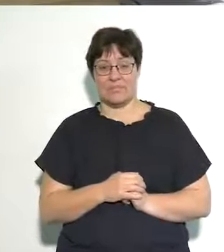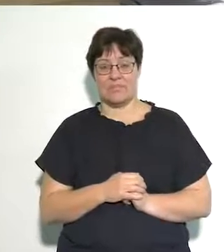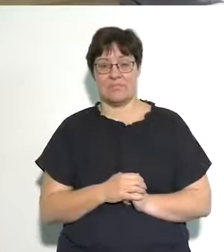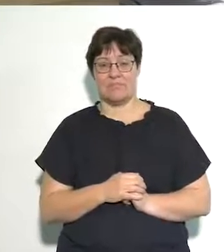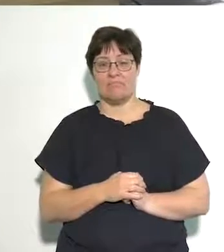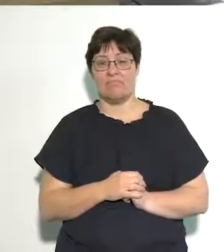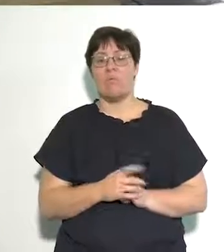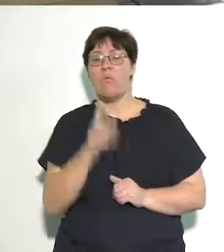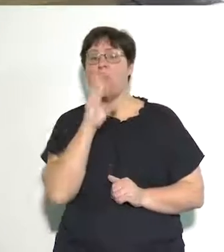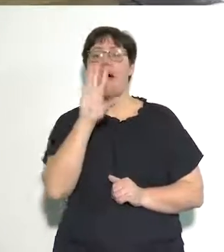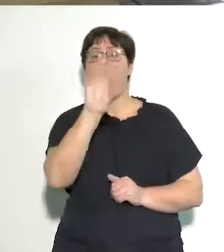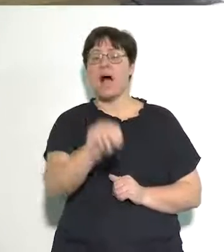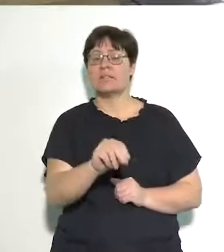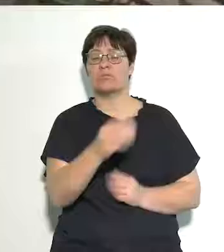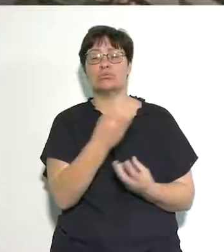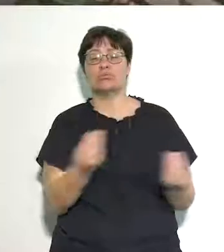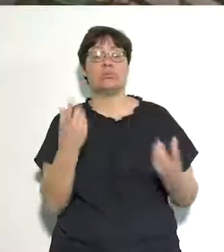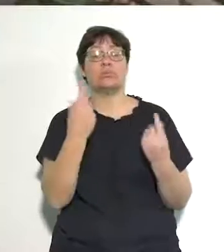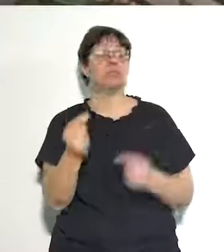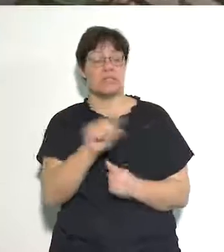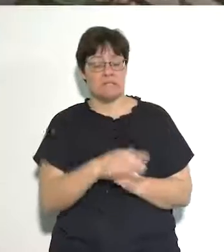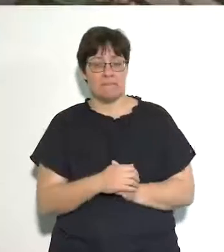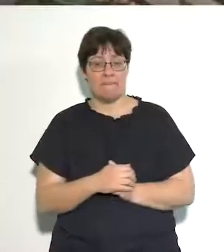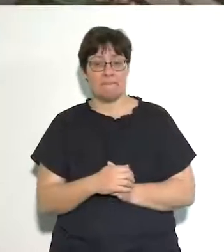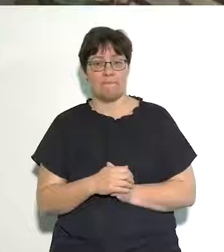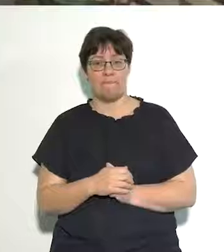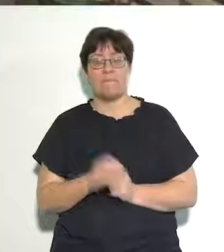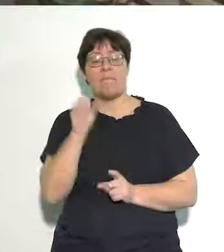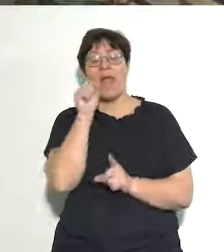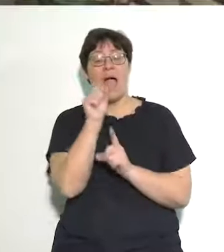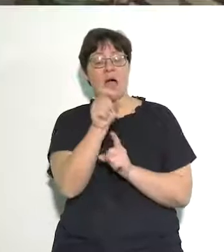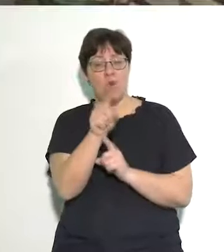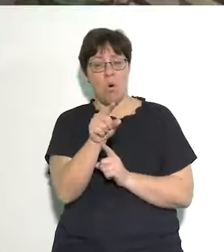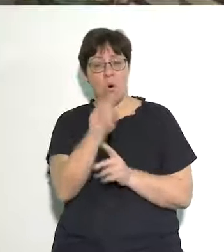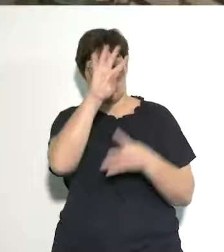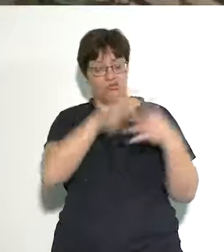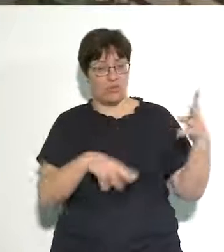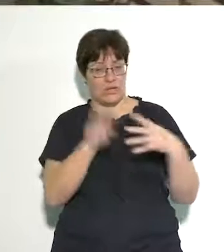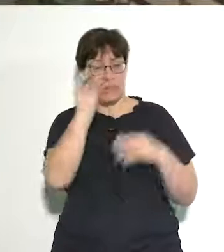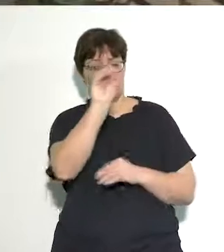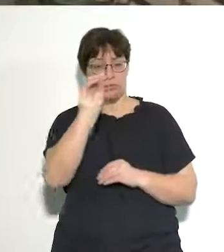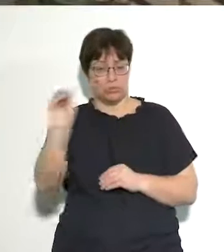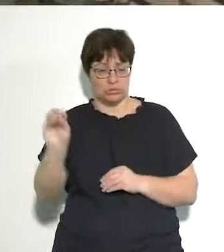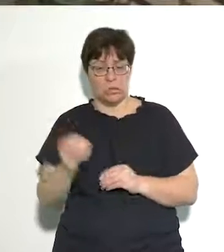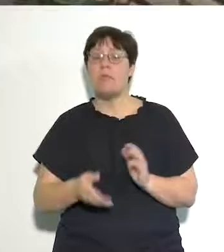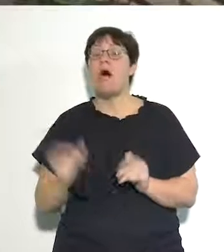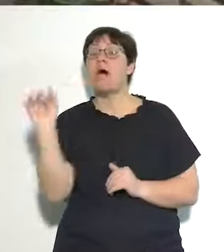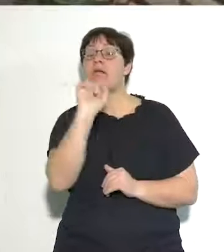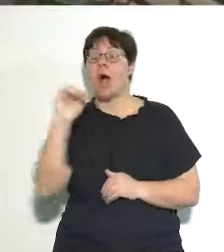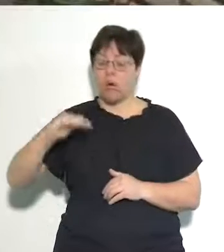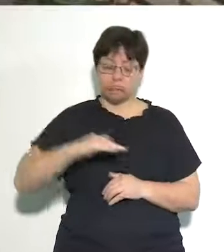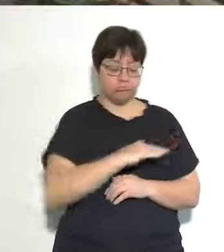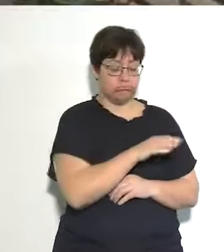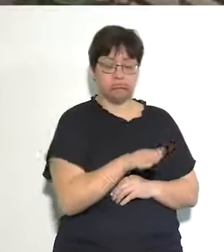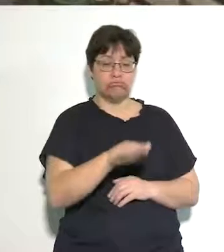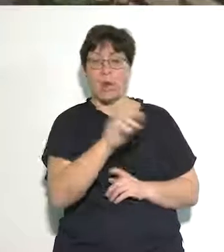car. So you're going to ask the children to place some arrows down on the grid, showing the way